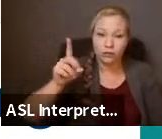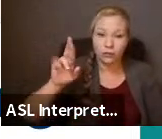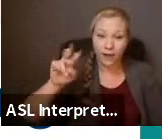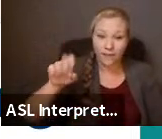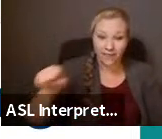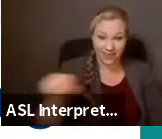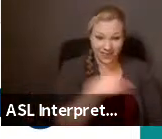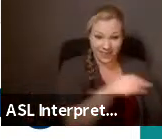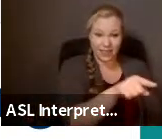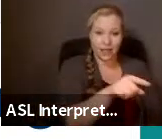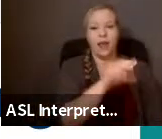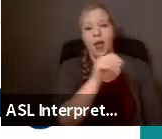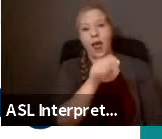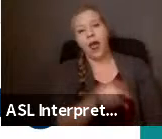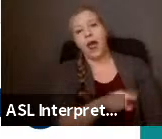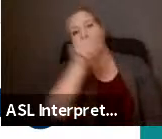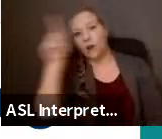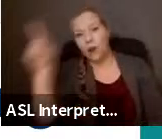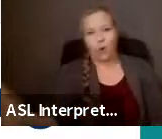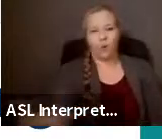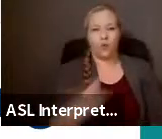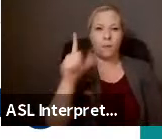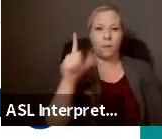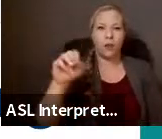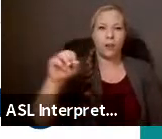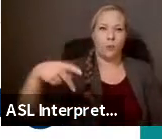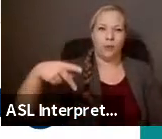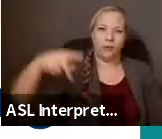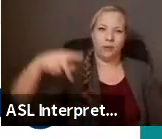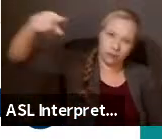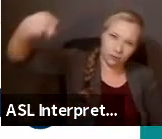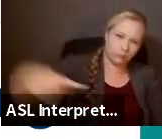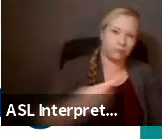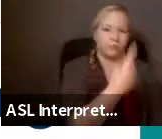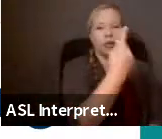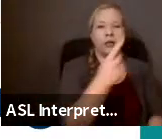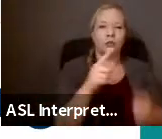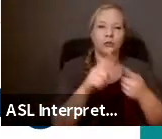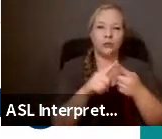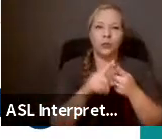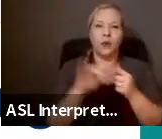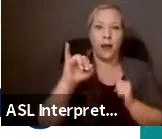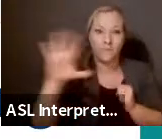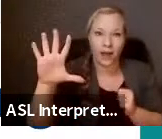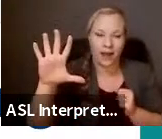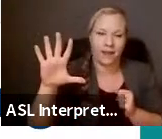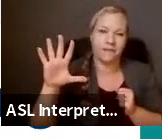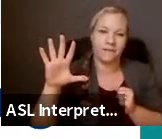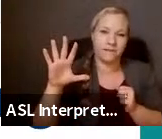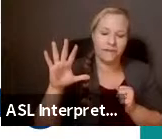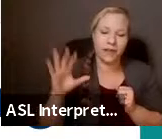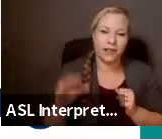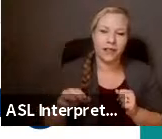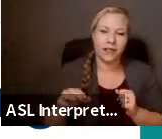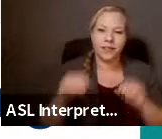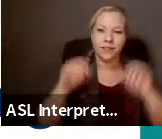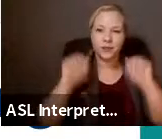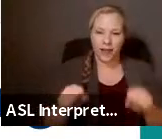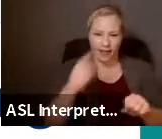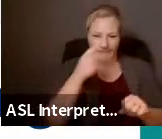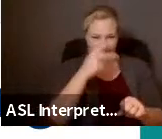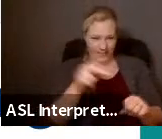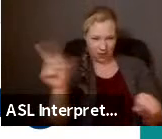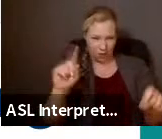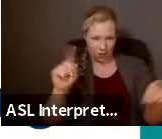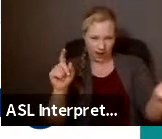with the northbound I-5 ramp. And there, you know, you can kind of mentally tie that